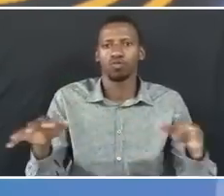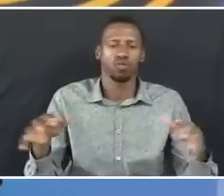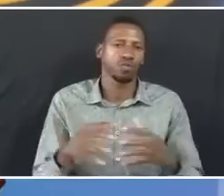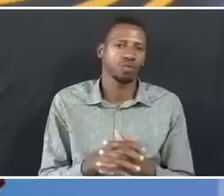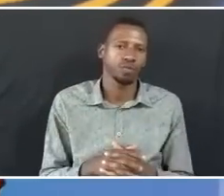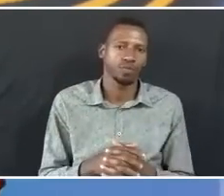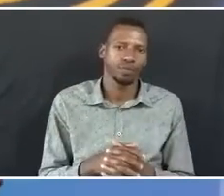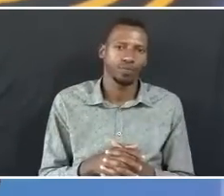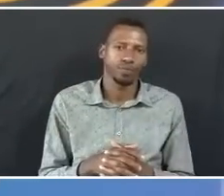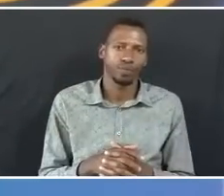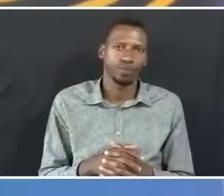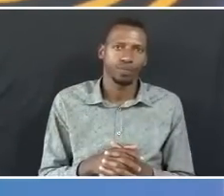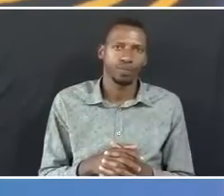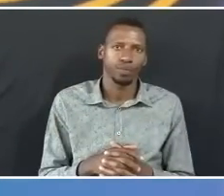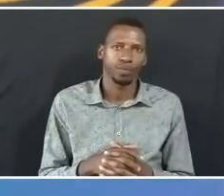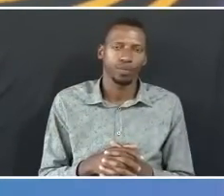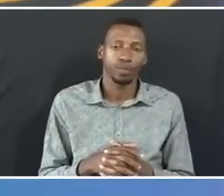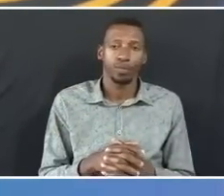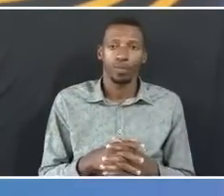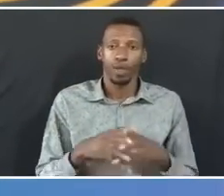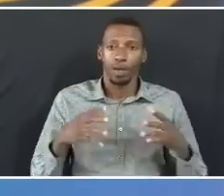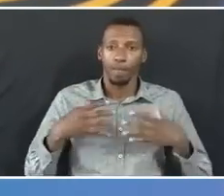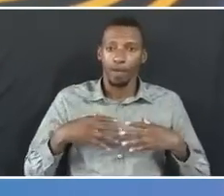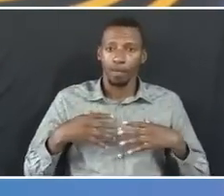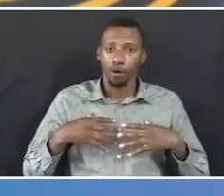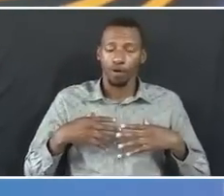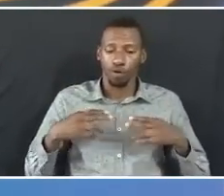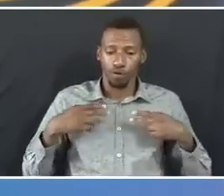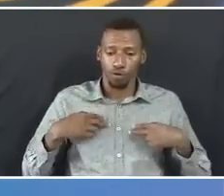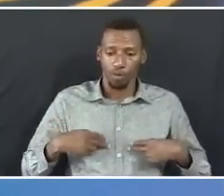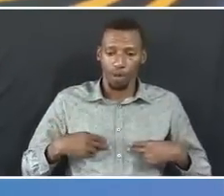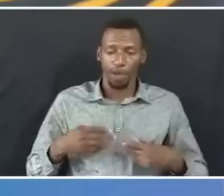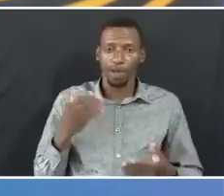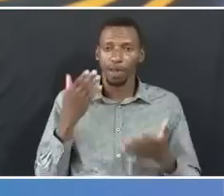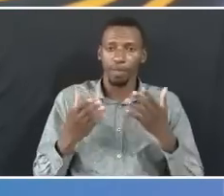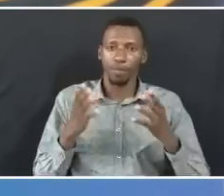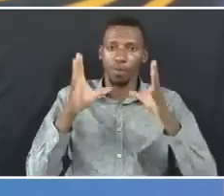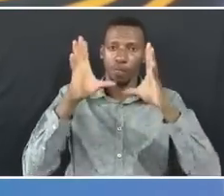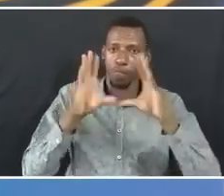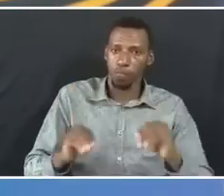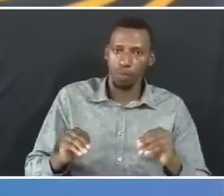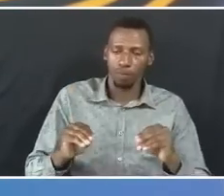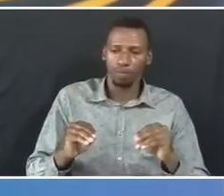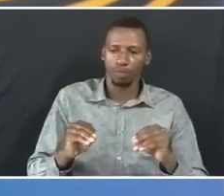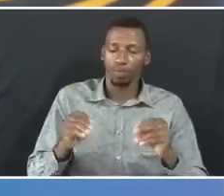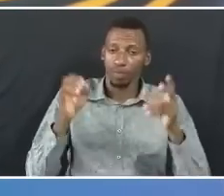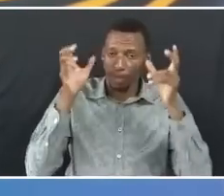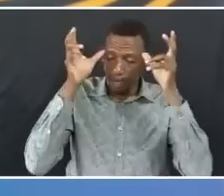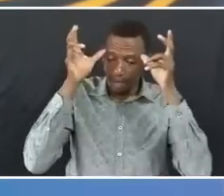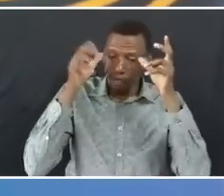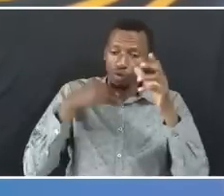Humanity faces the threat of extinction. And that is what the devil wants.